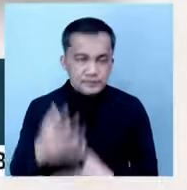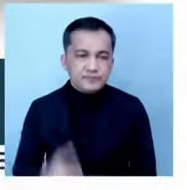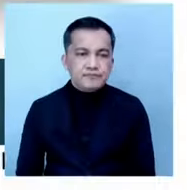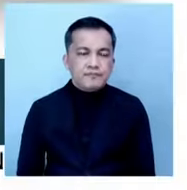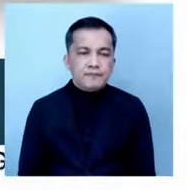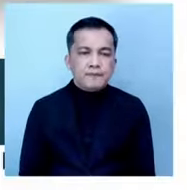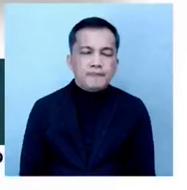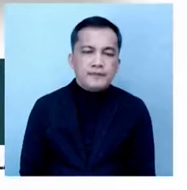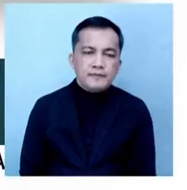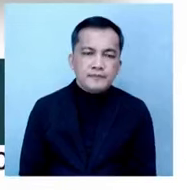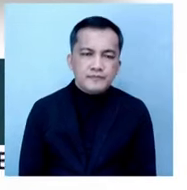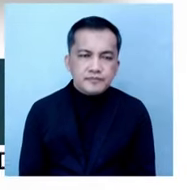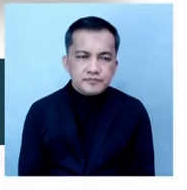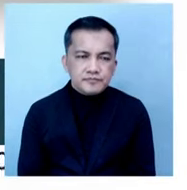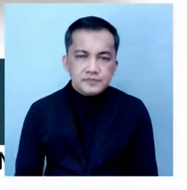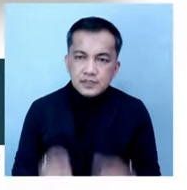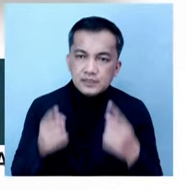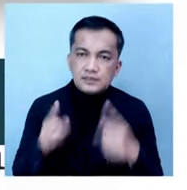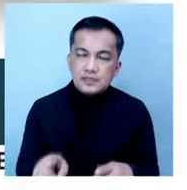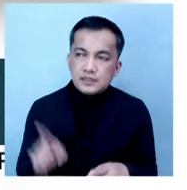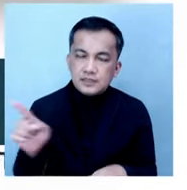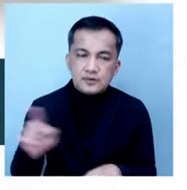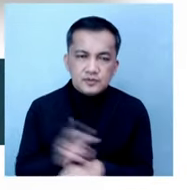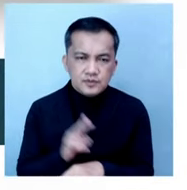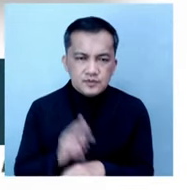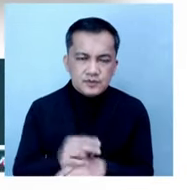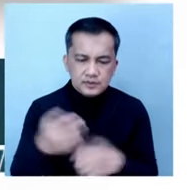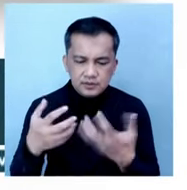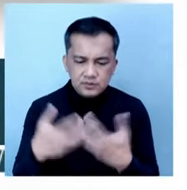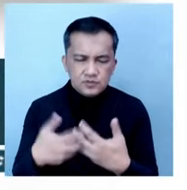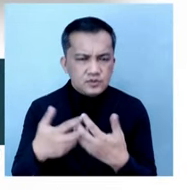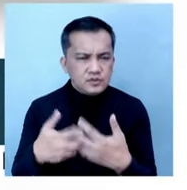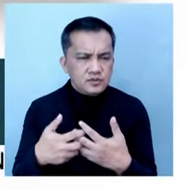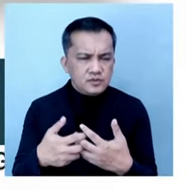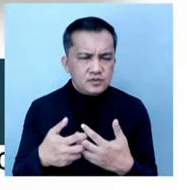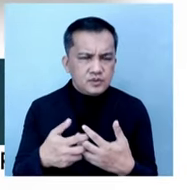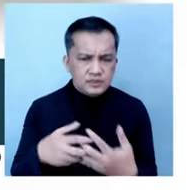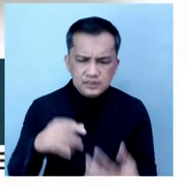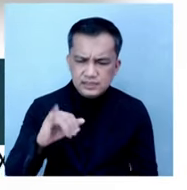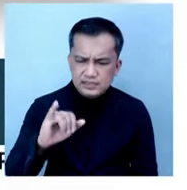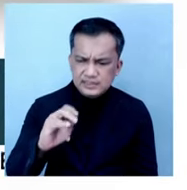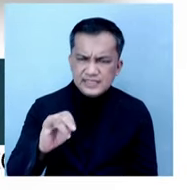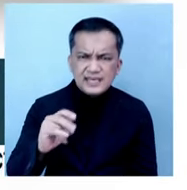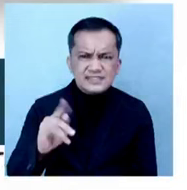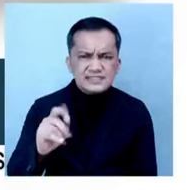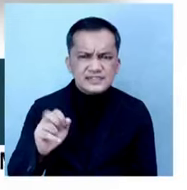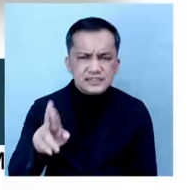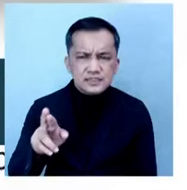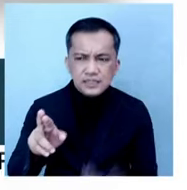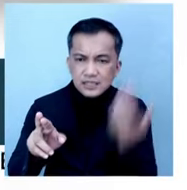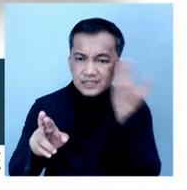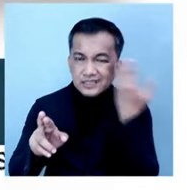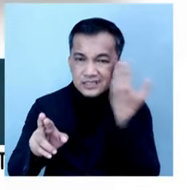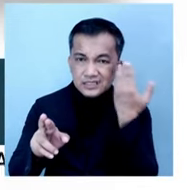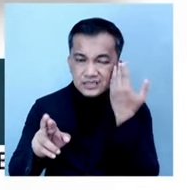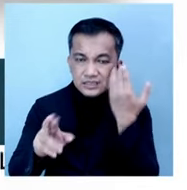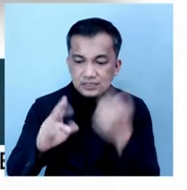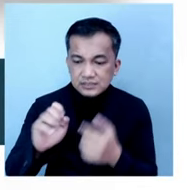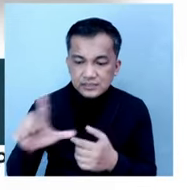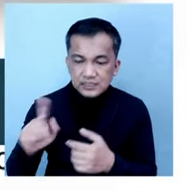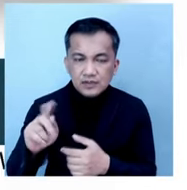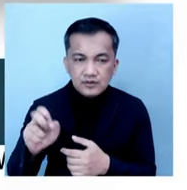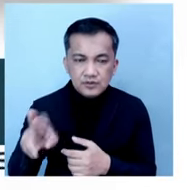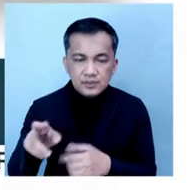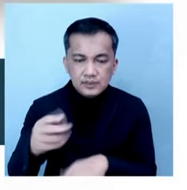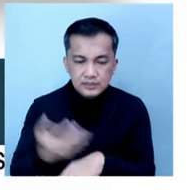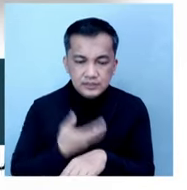Ang nangyayari po, gumagamit po sila ng makina na tinatawag po IMSI-catcher. Nag-impersonate ng cell tower. Yung mga scammer, like